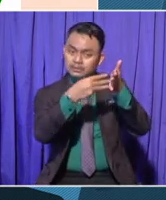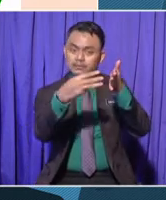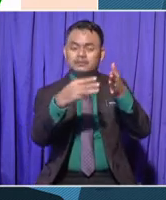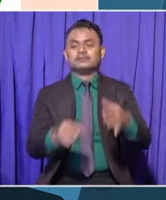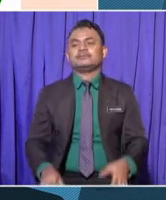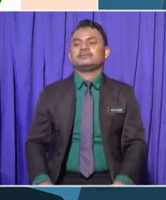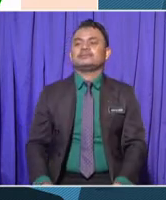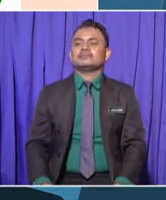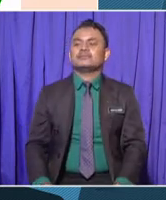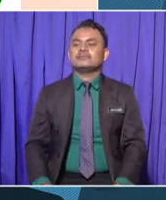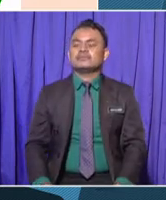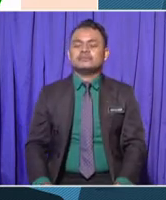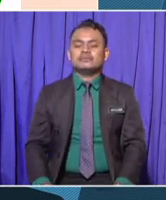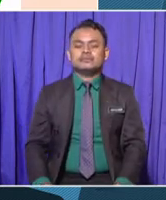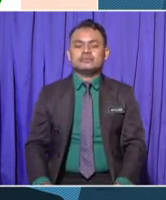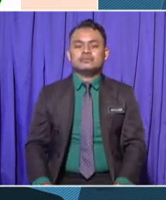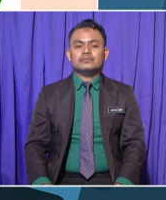table.